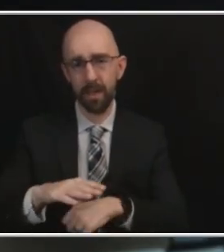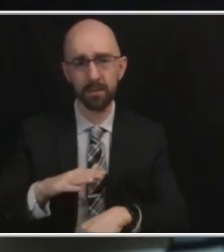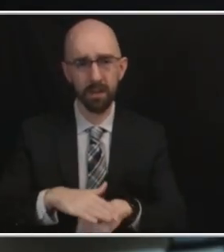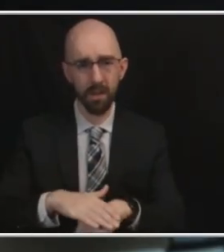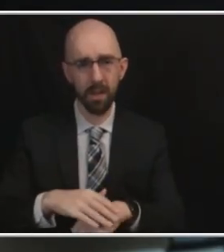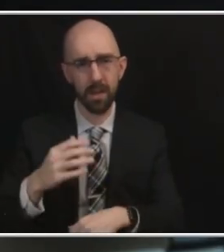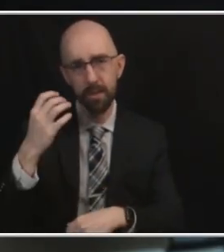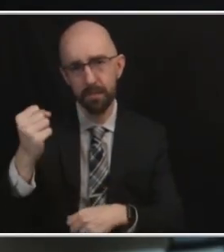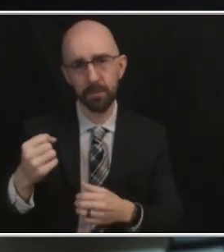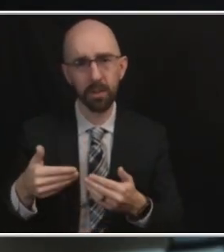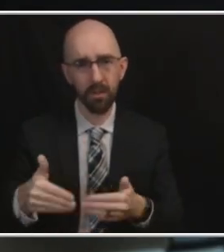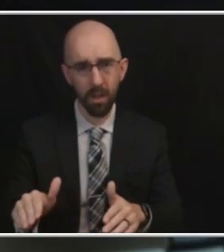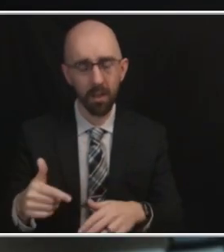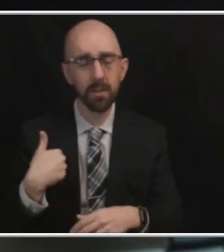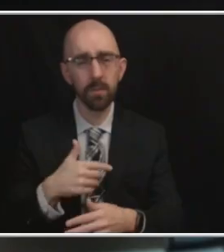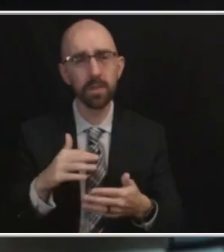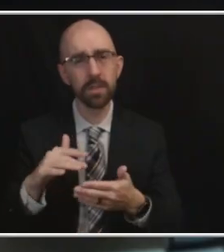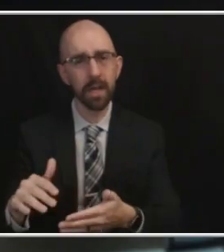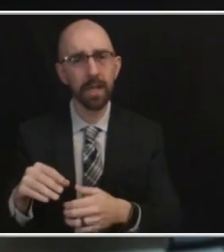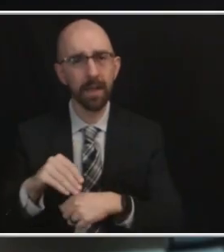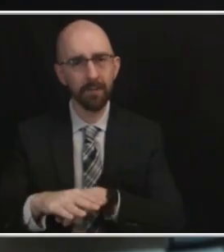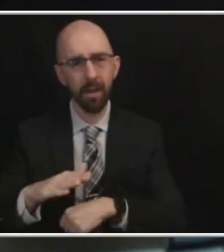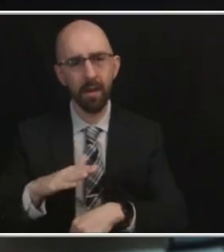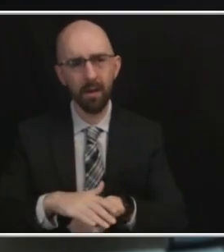loss. We're studying effects on,